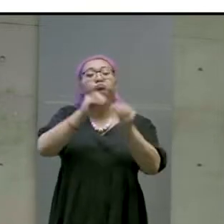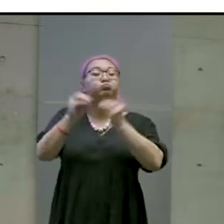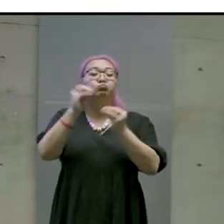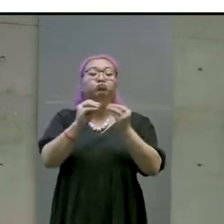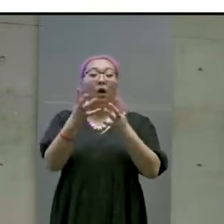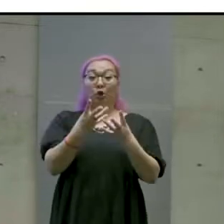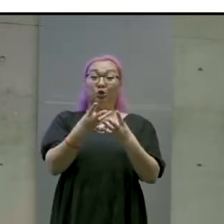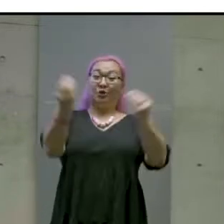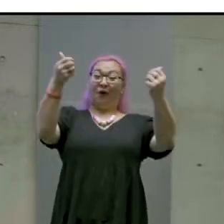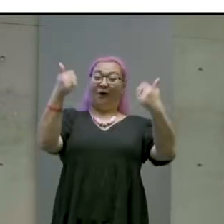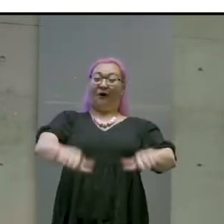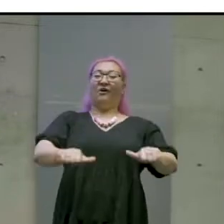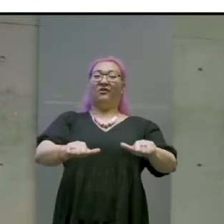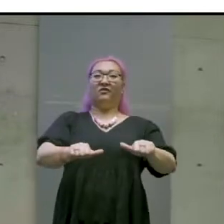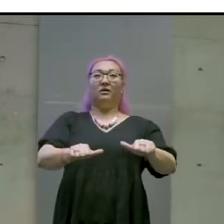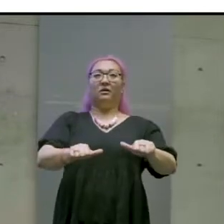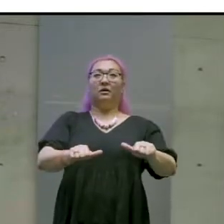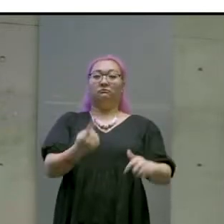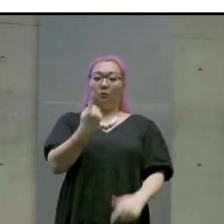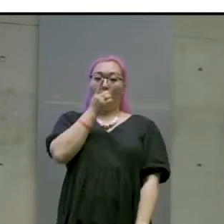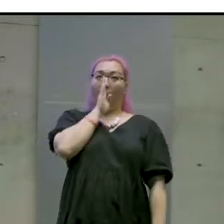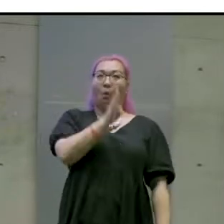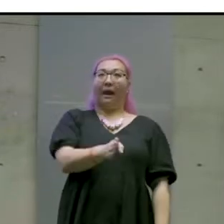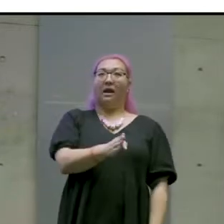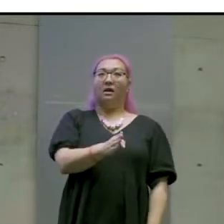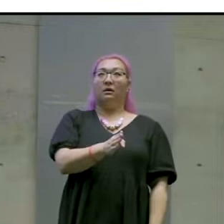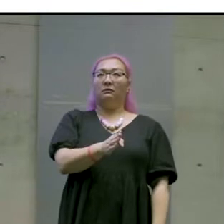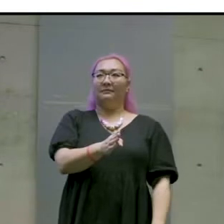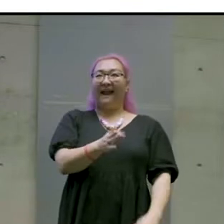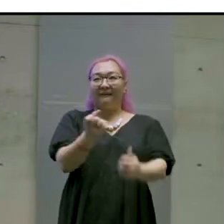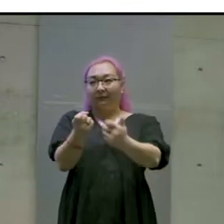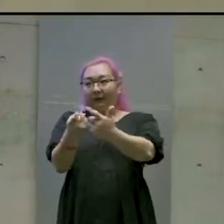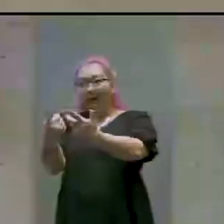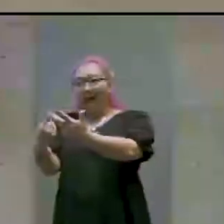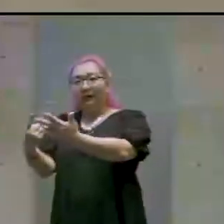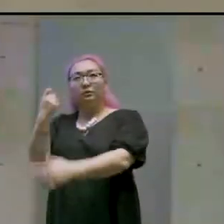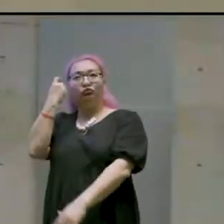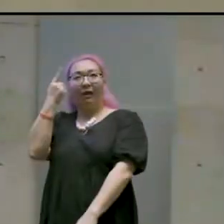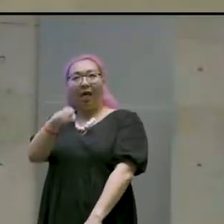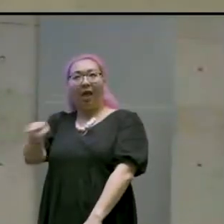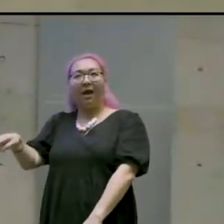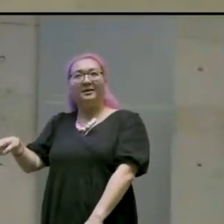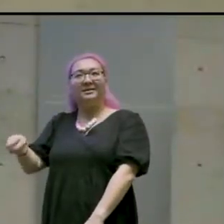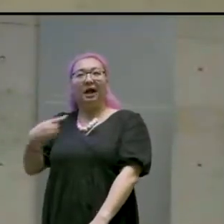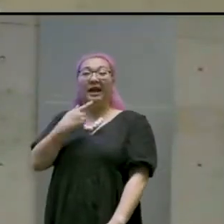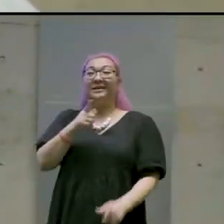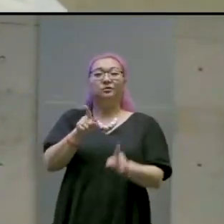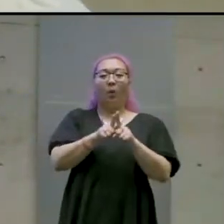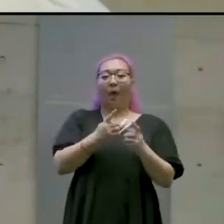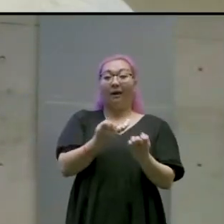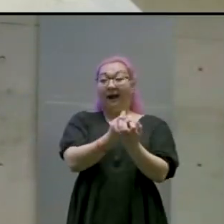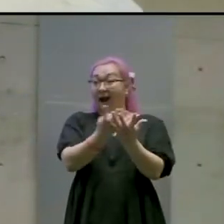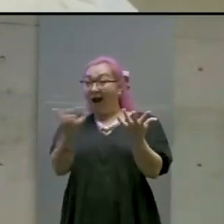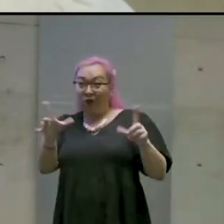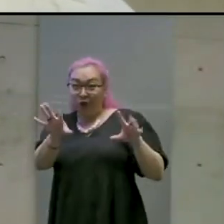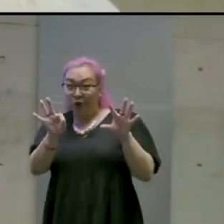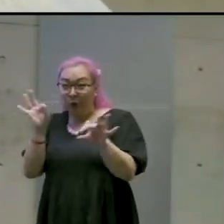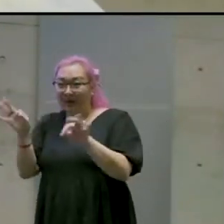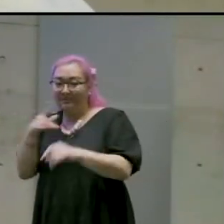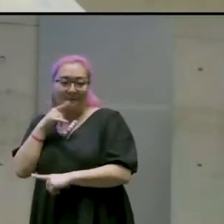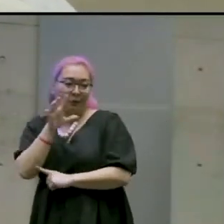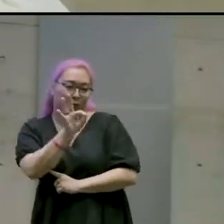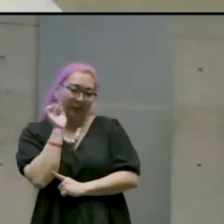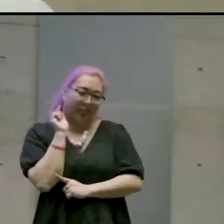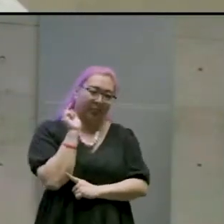aware that there were alternatives. They're not choosing to solve it one way or another way. They're just doing it that one way, and that is the